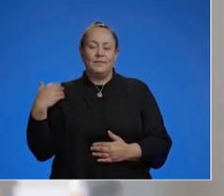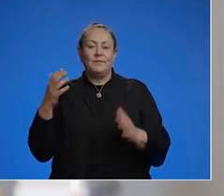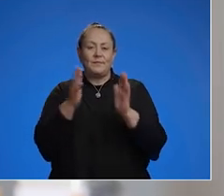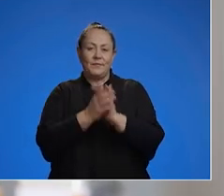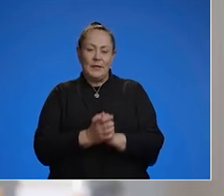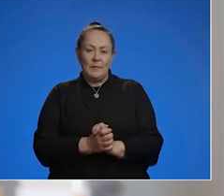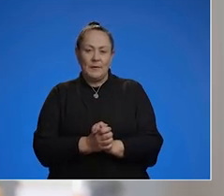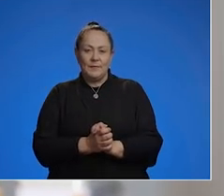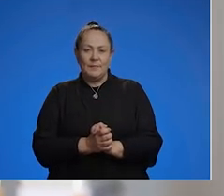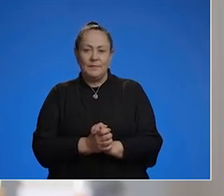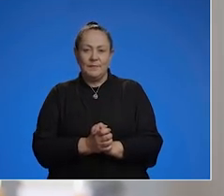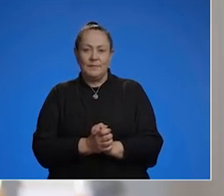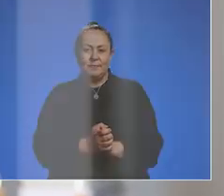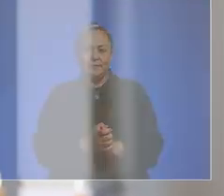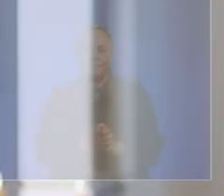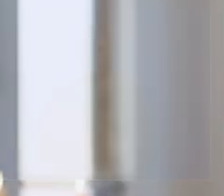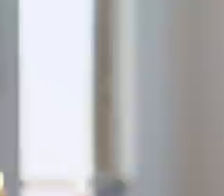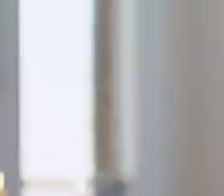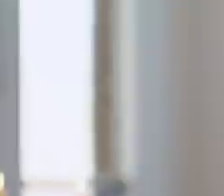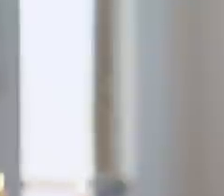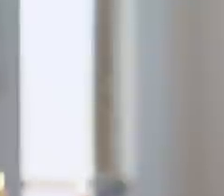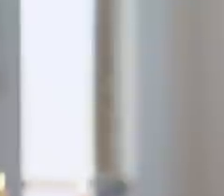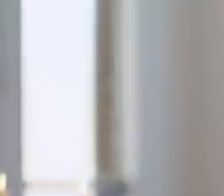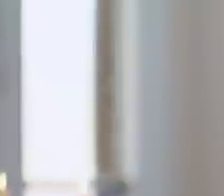of the Holy Spirit. Amen.